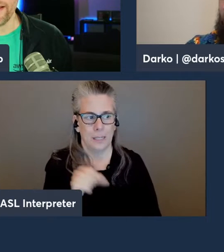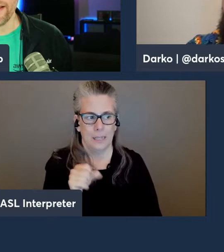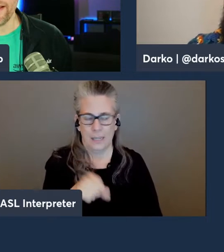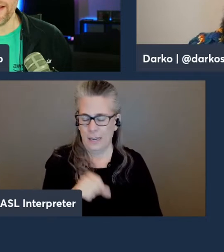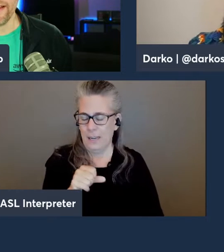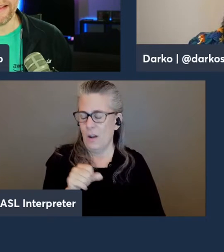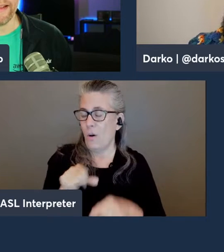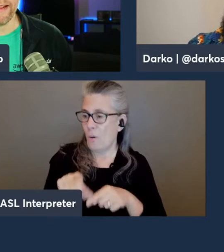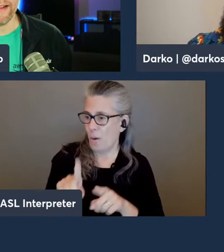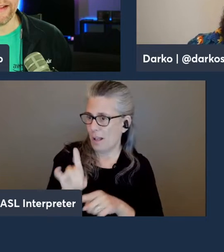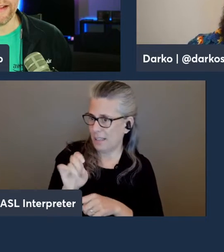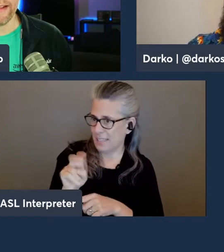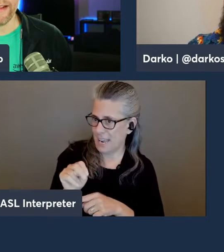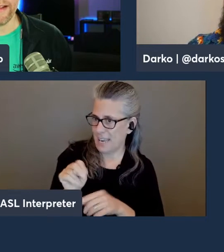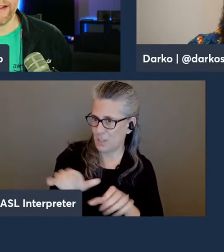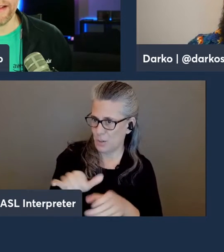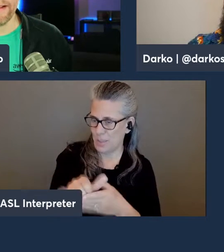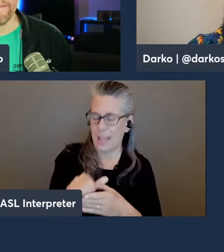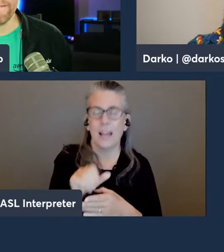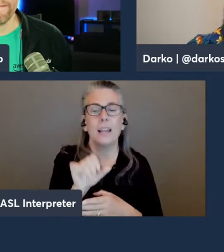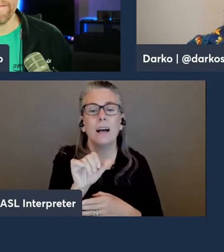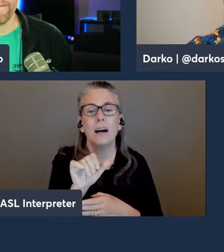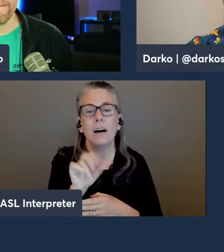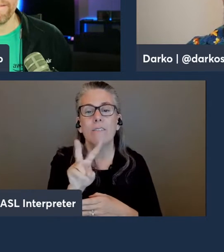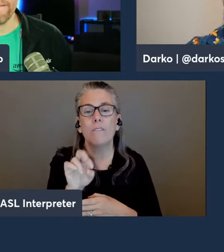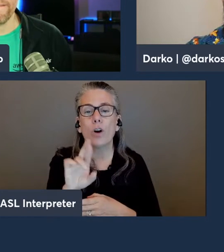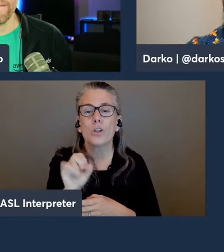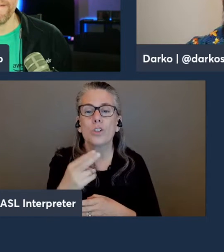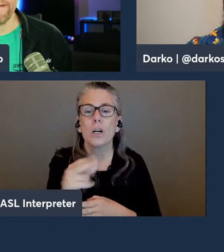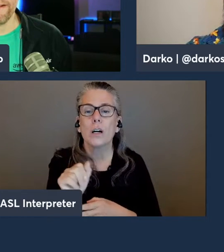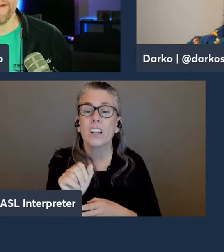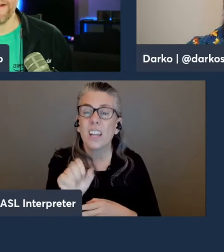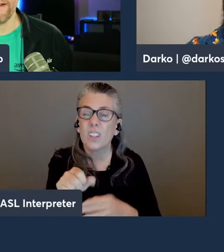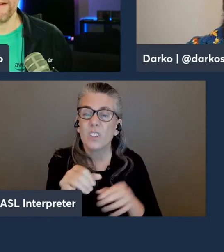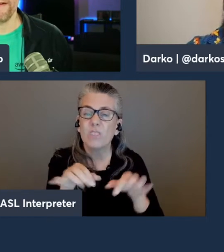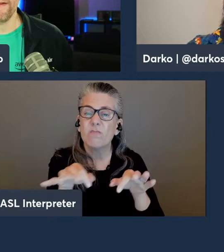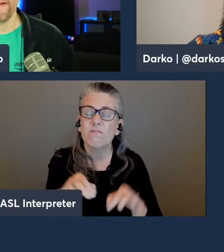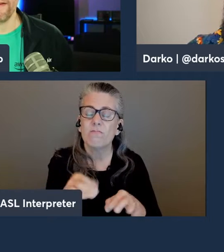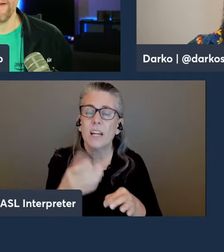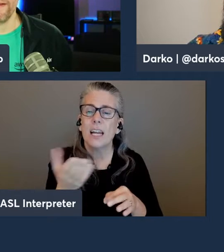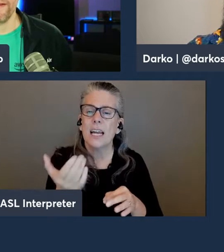While Dan is doing that, maybe Varsha, you can tell us, is there a difference between this service and